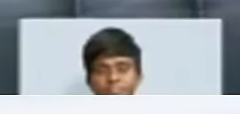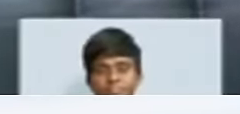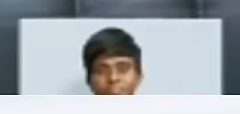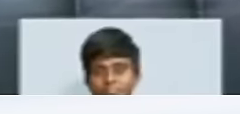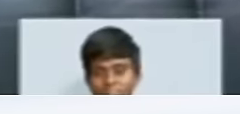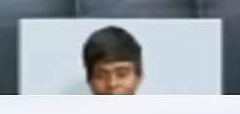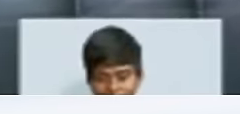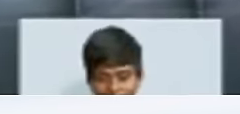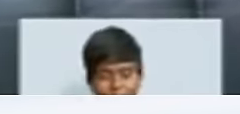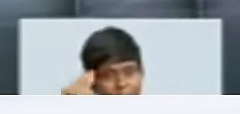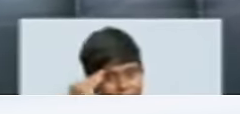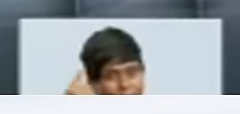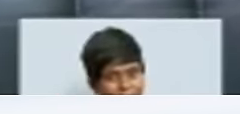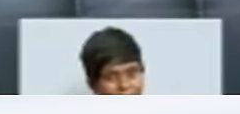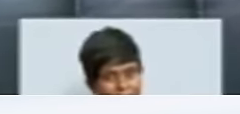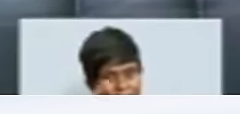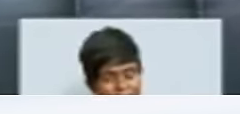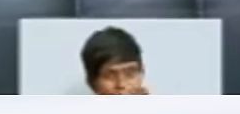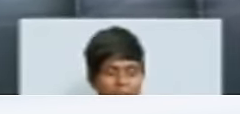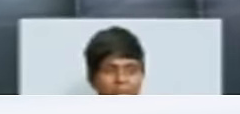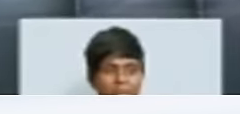Some of us know what that means.